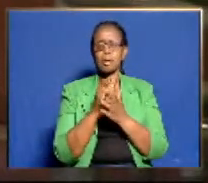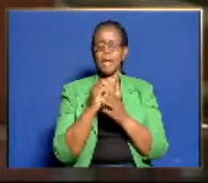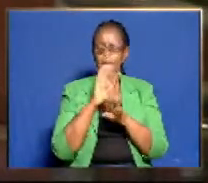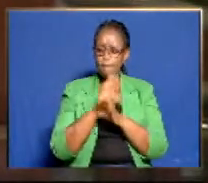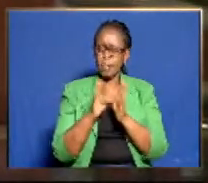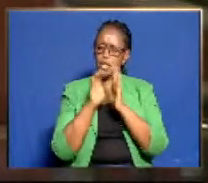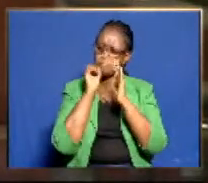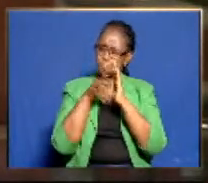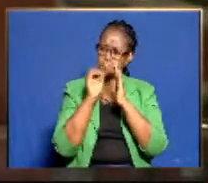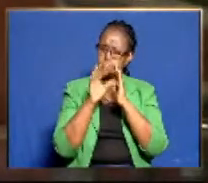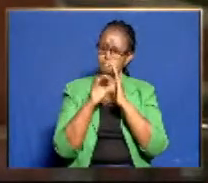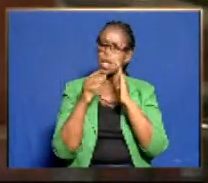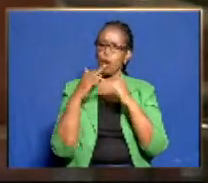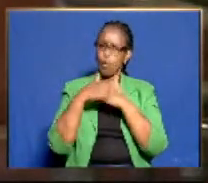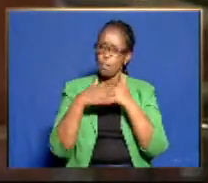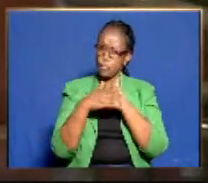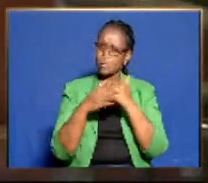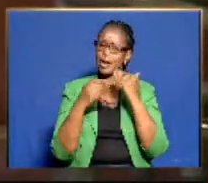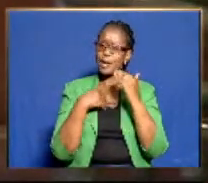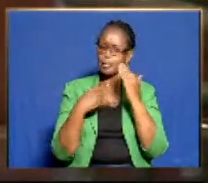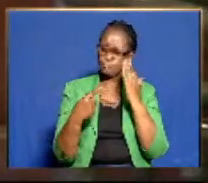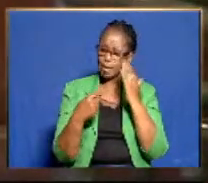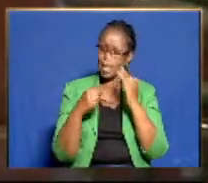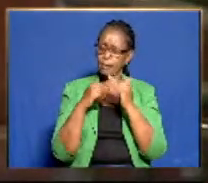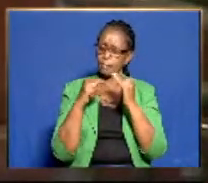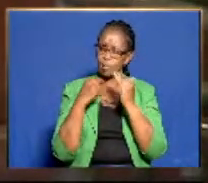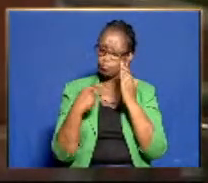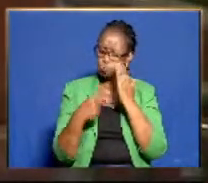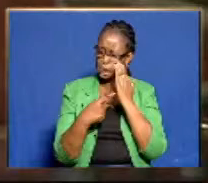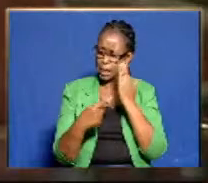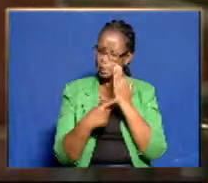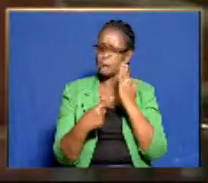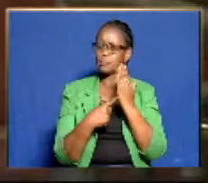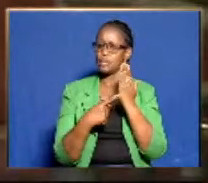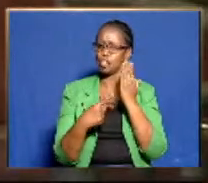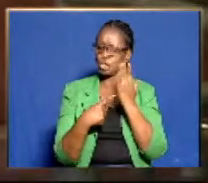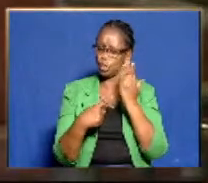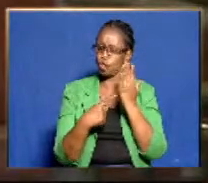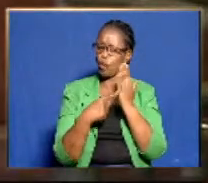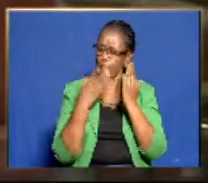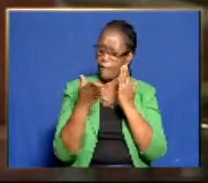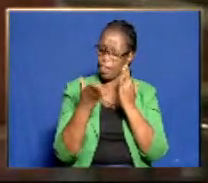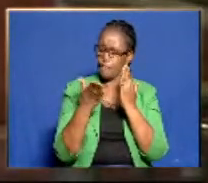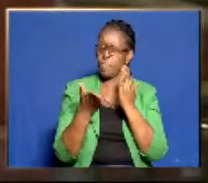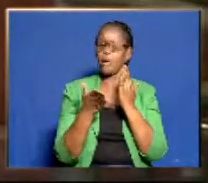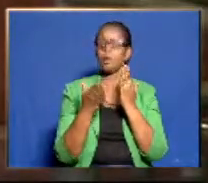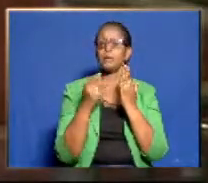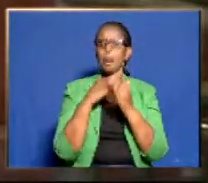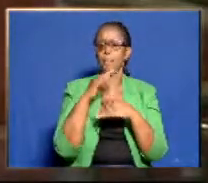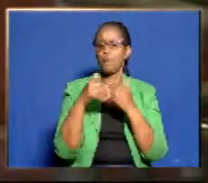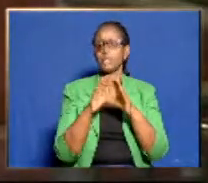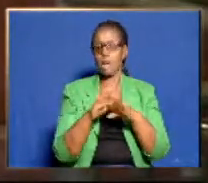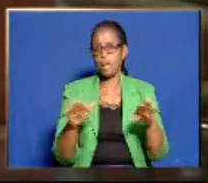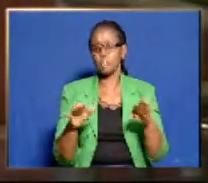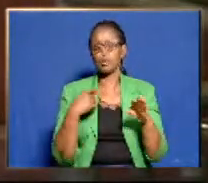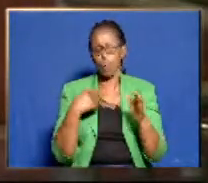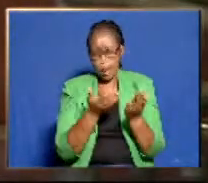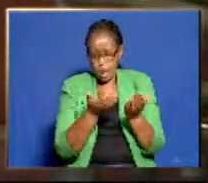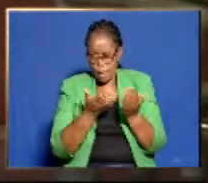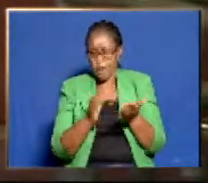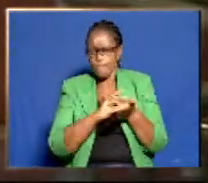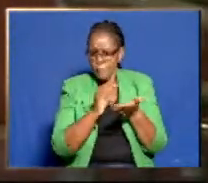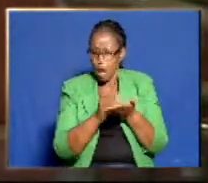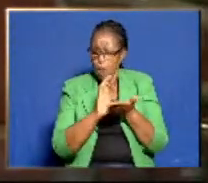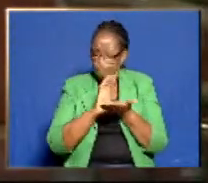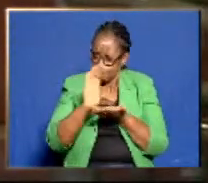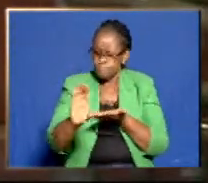project that we would like to see it being funded. Honorable Speaker,